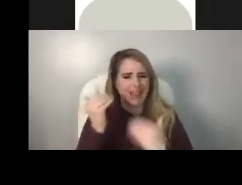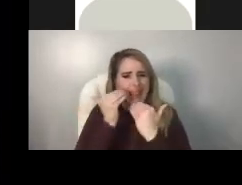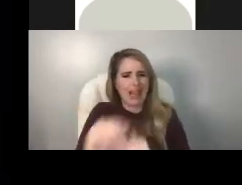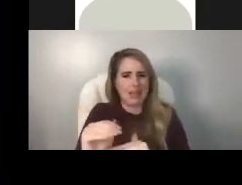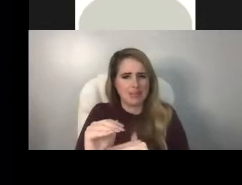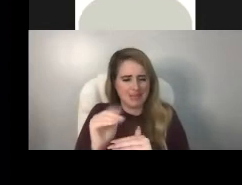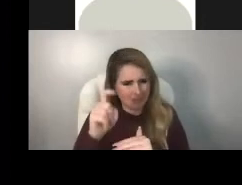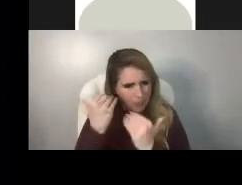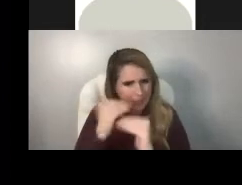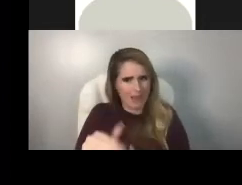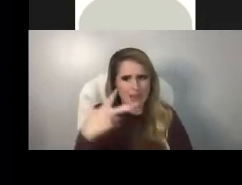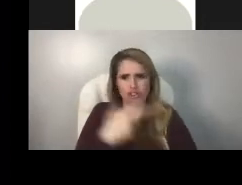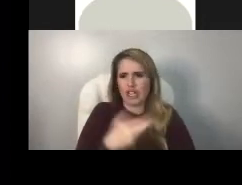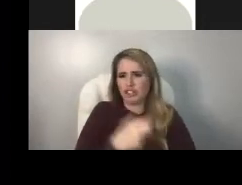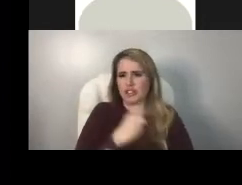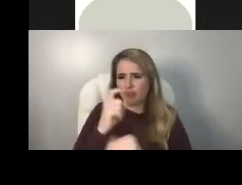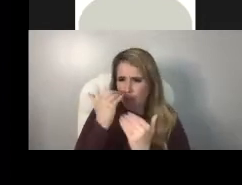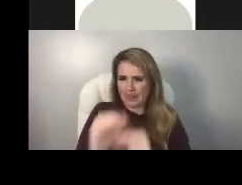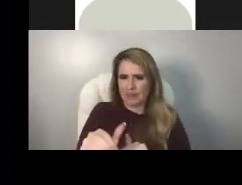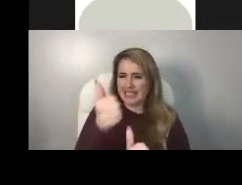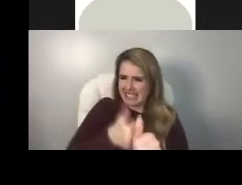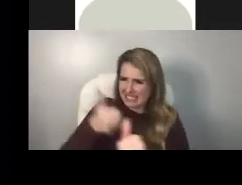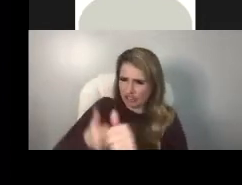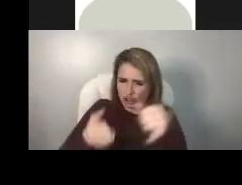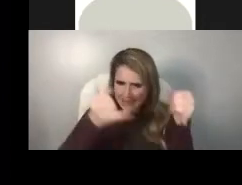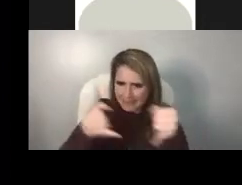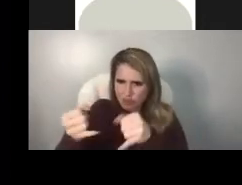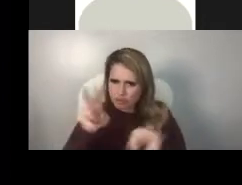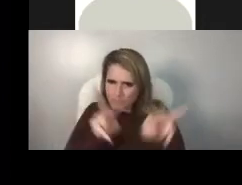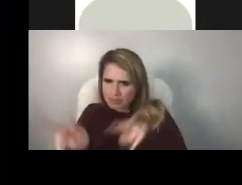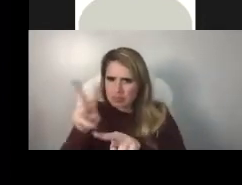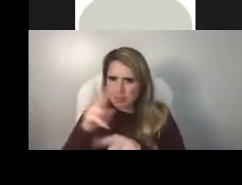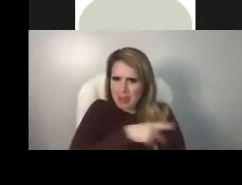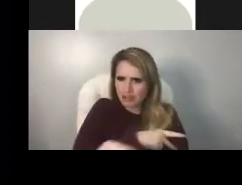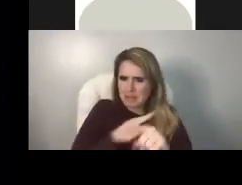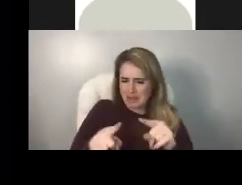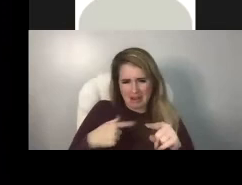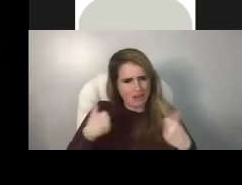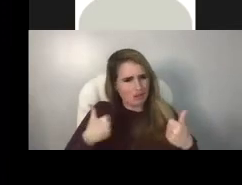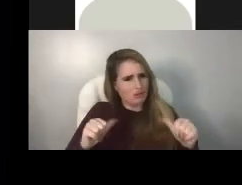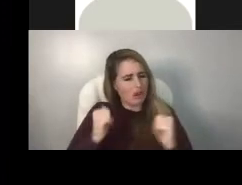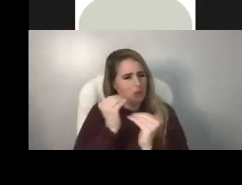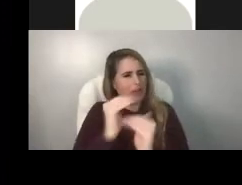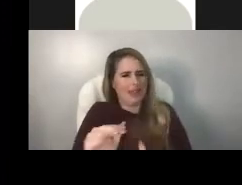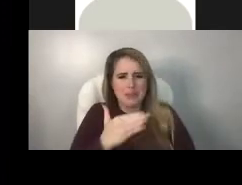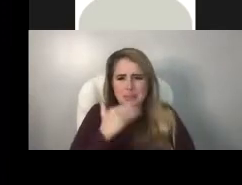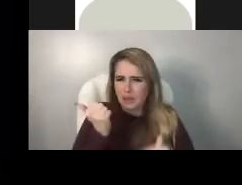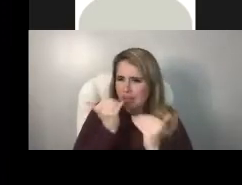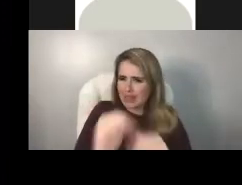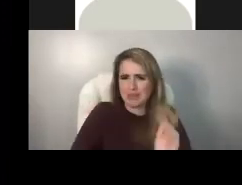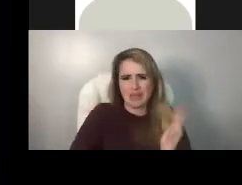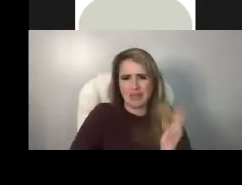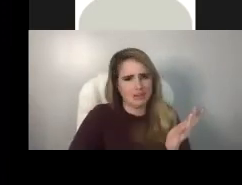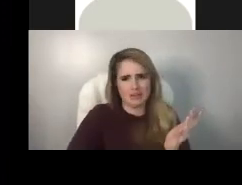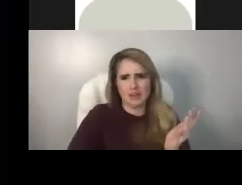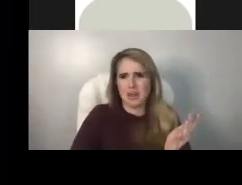got to take each patient individually, but I try to limit the injections because they sort of trick you